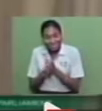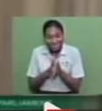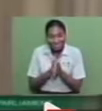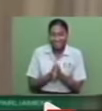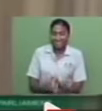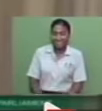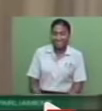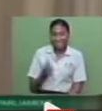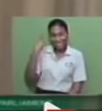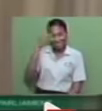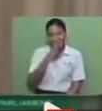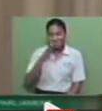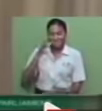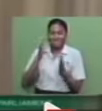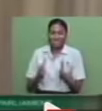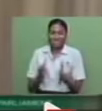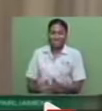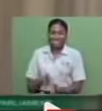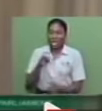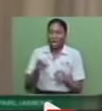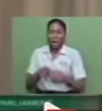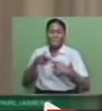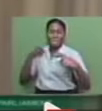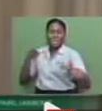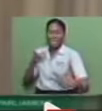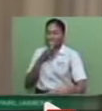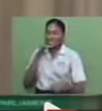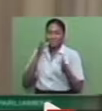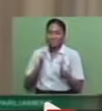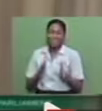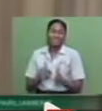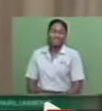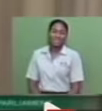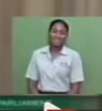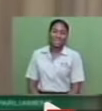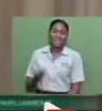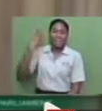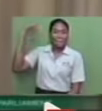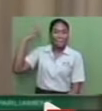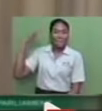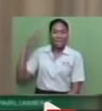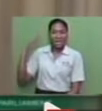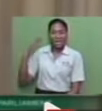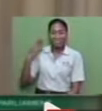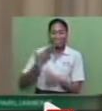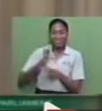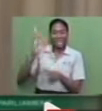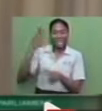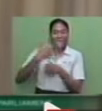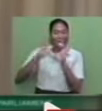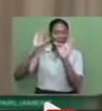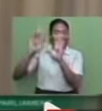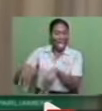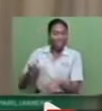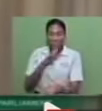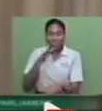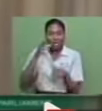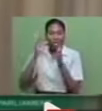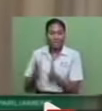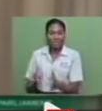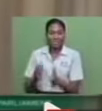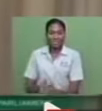Quite the opposite. The whole history has been to undermine farming. Remember the closing of the Carry complex, the